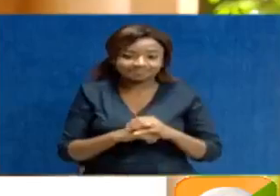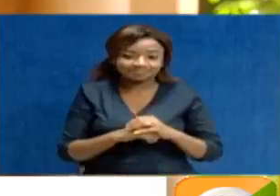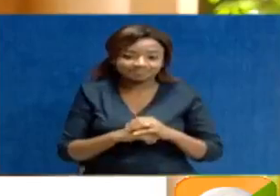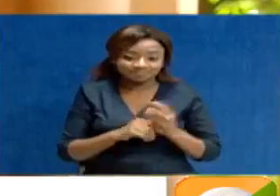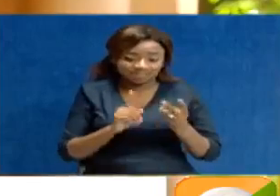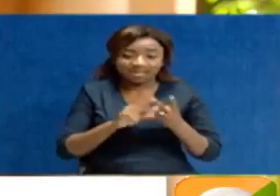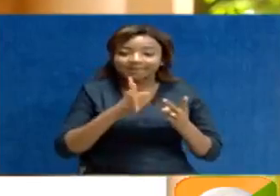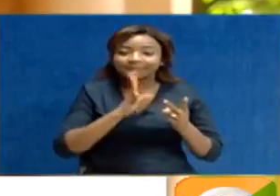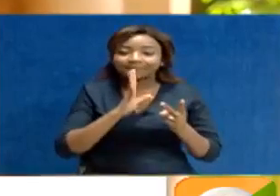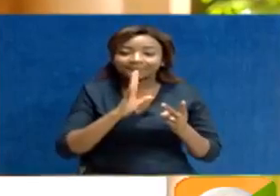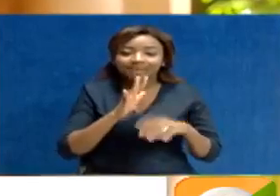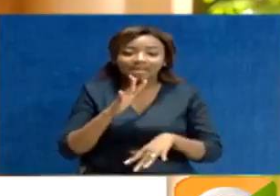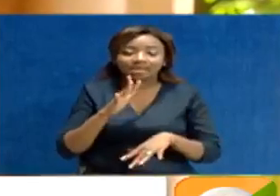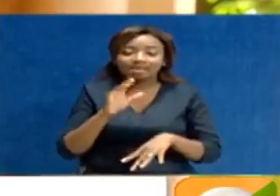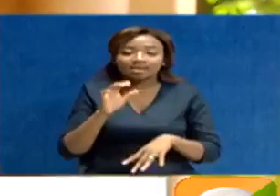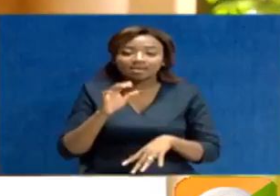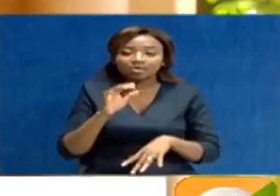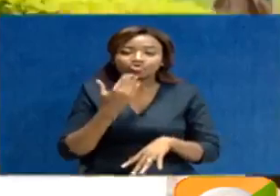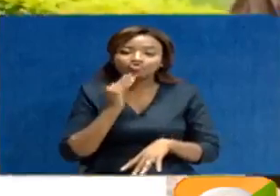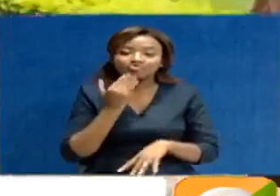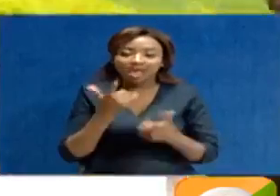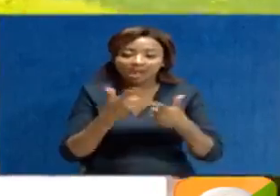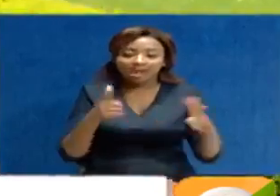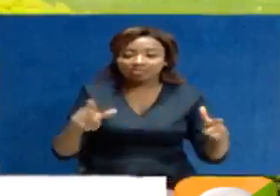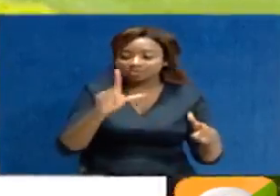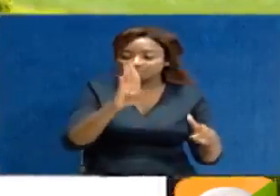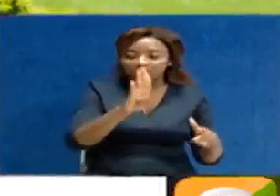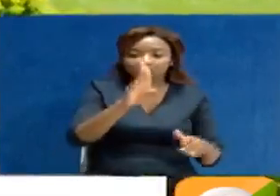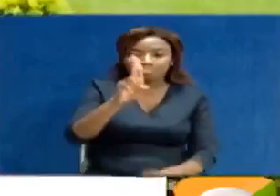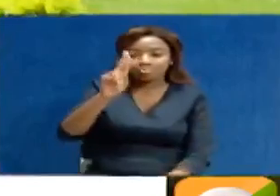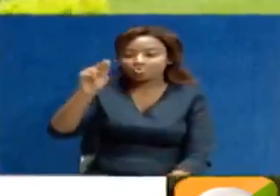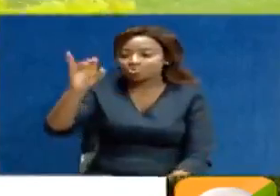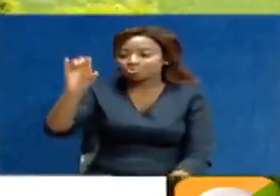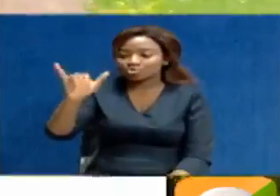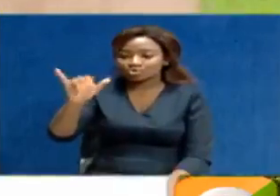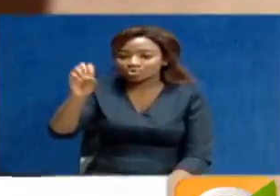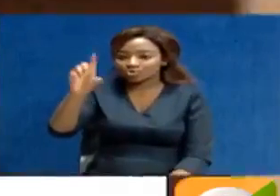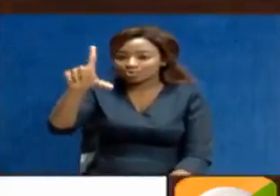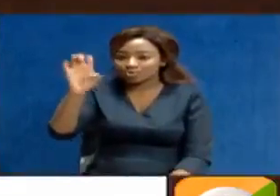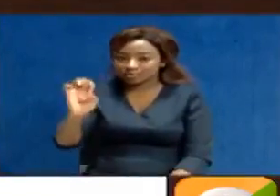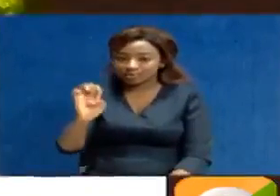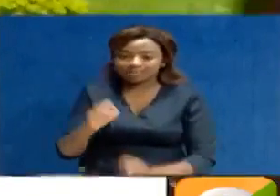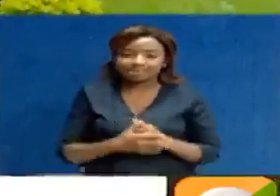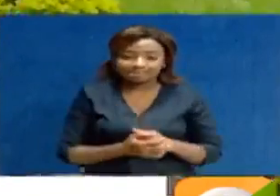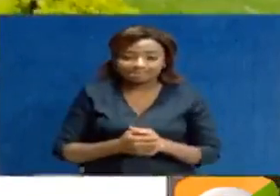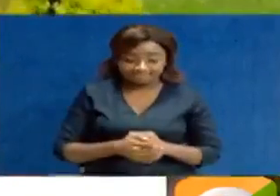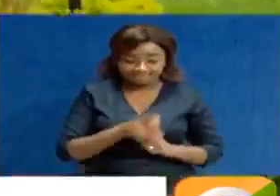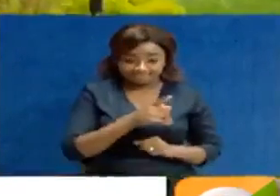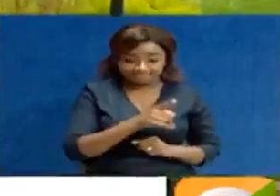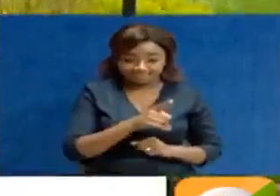Anajua Kiluya, the Bunyore dialect. For the 5 months she has been here, Joanne is